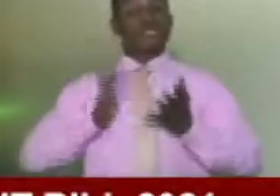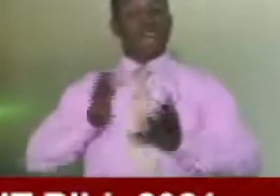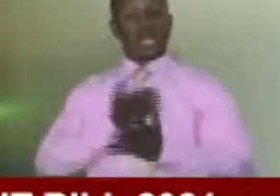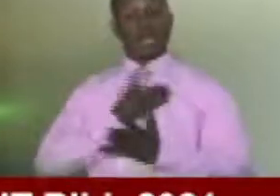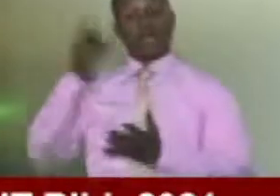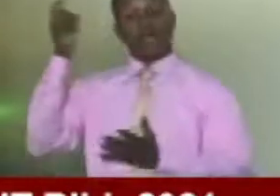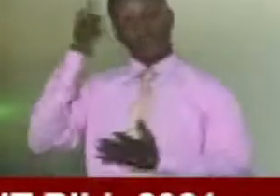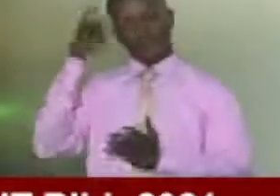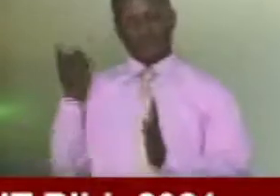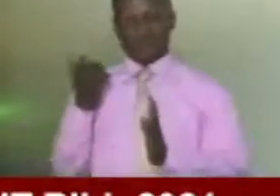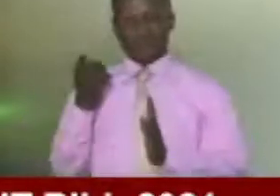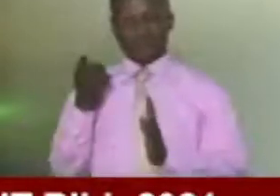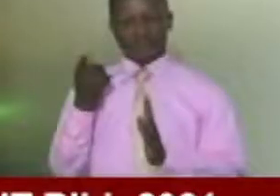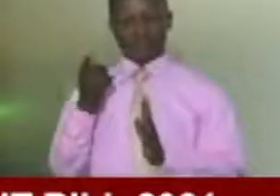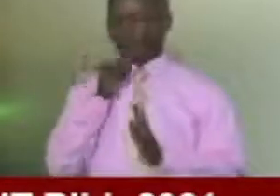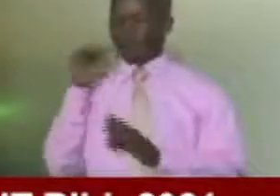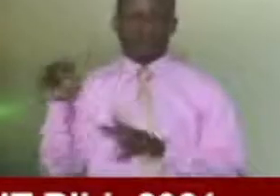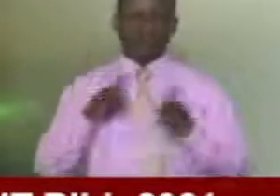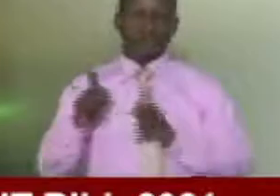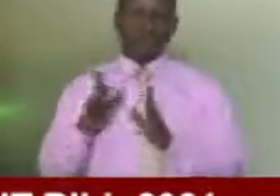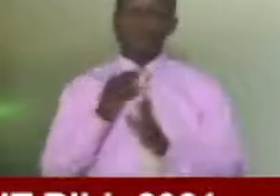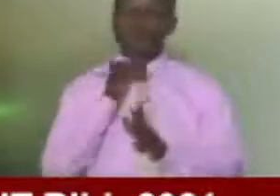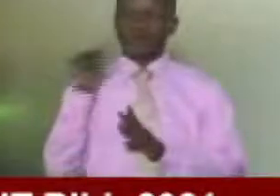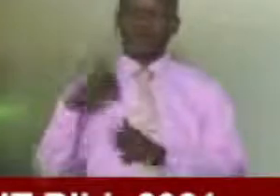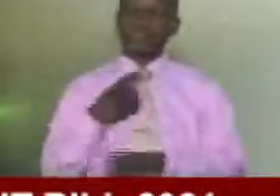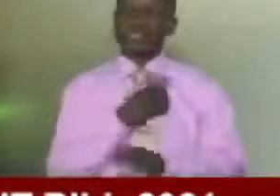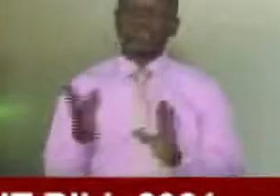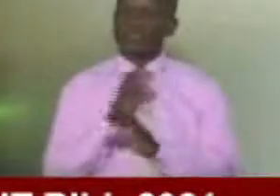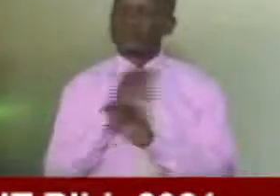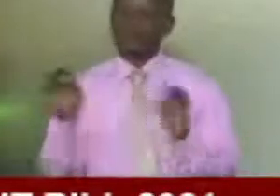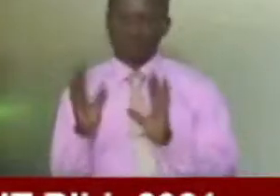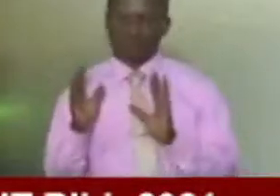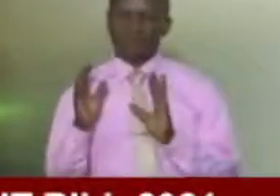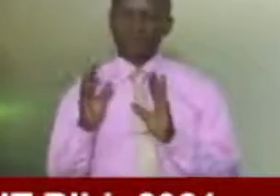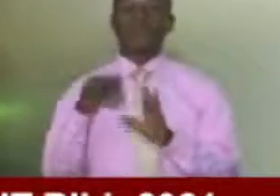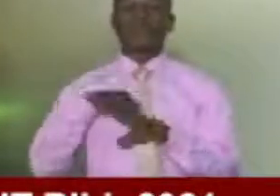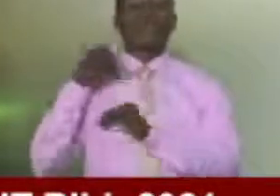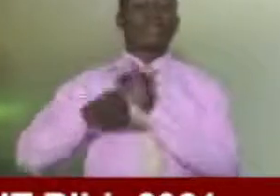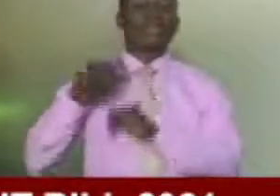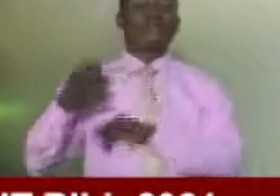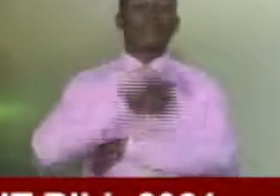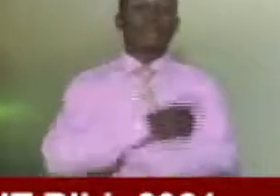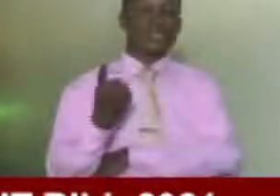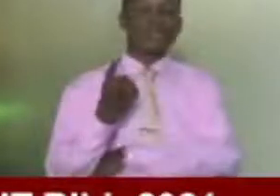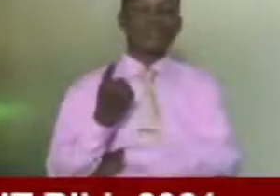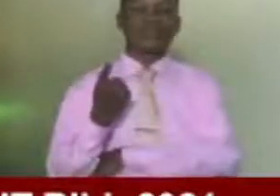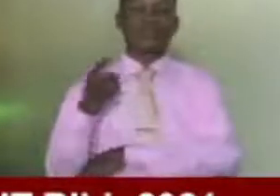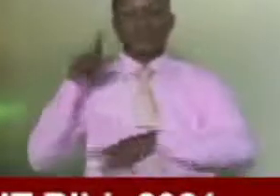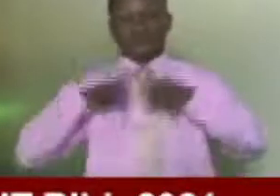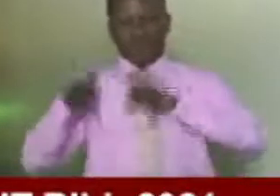not the party, not delegates, no, nobody. And at the end of the day, you know, the people